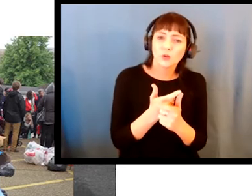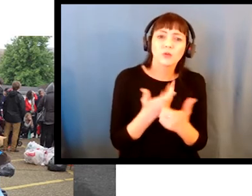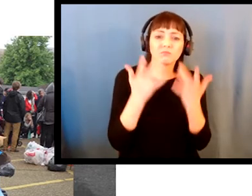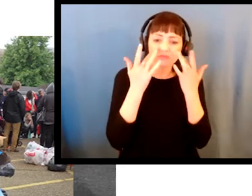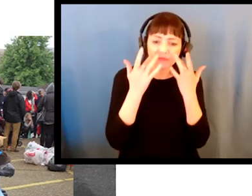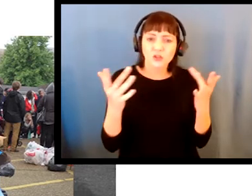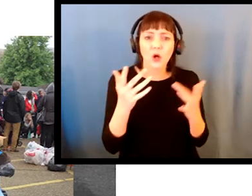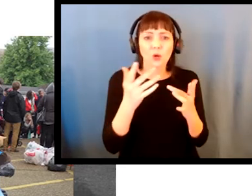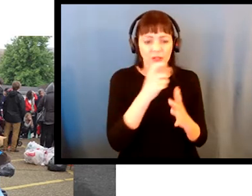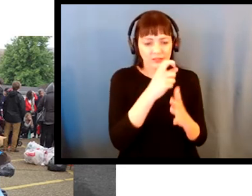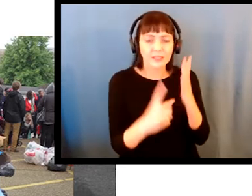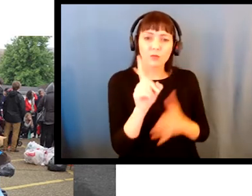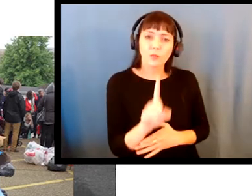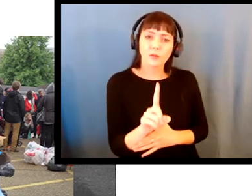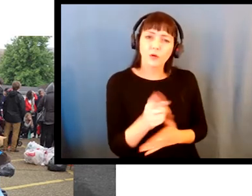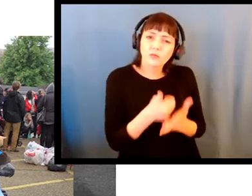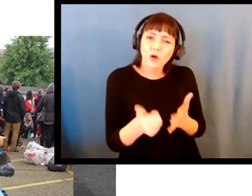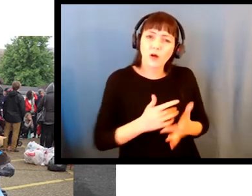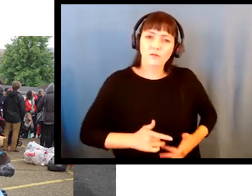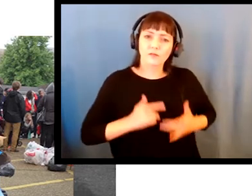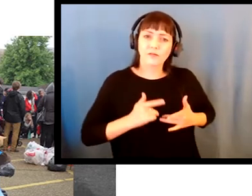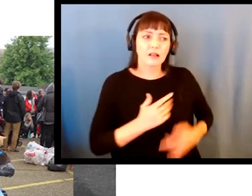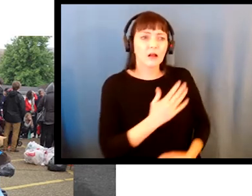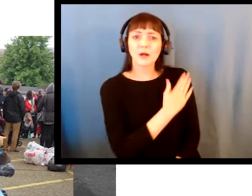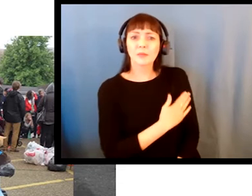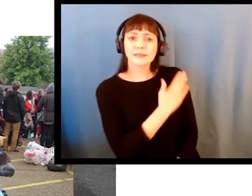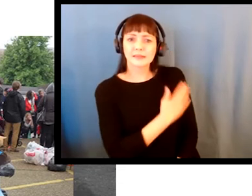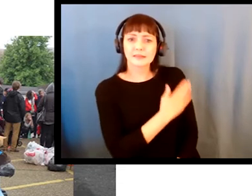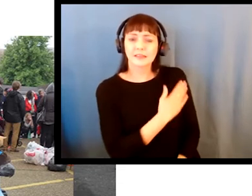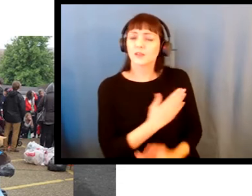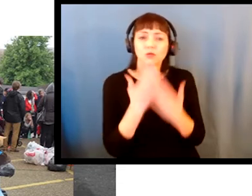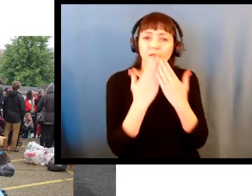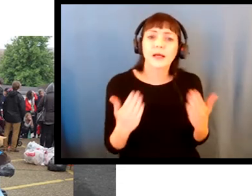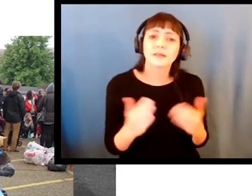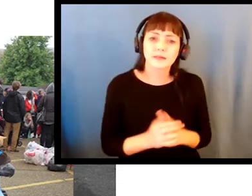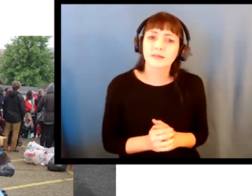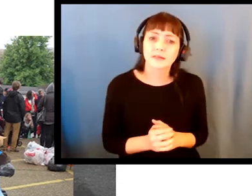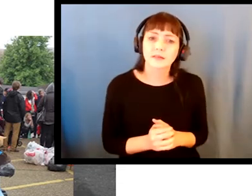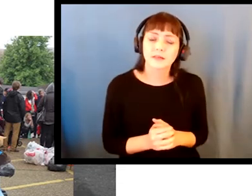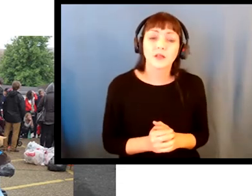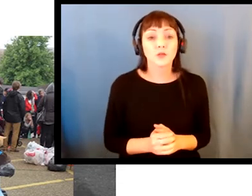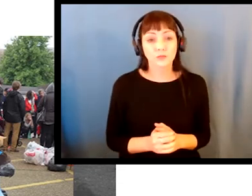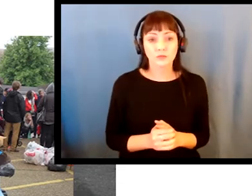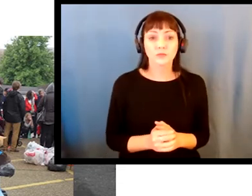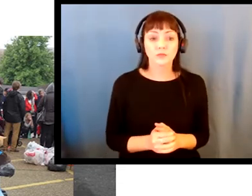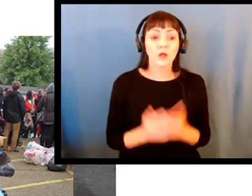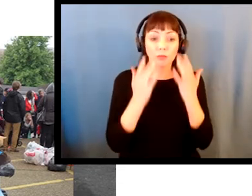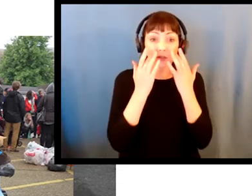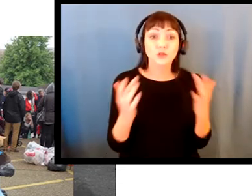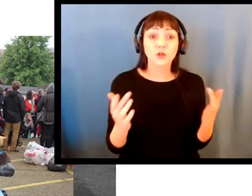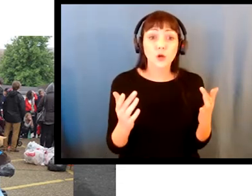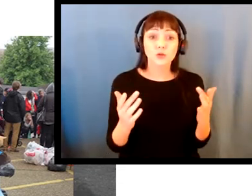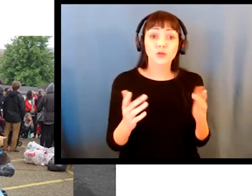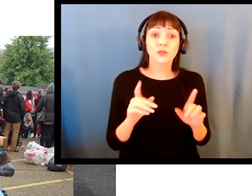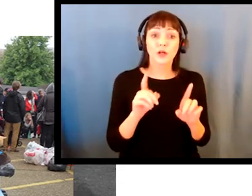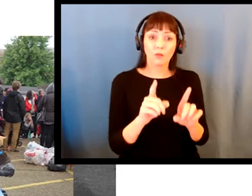disabled people are so often recipients of pity instead of respect. But more than this, it's a space that seeks to embody